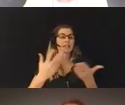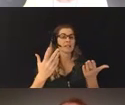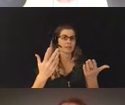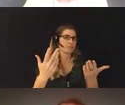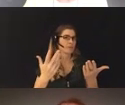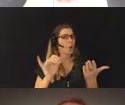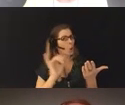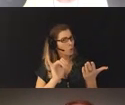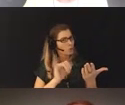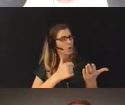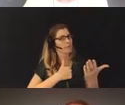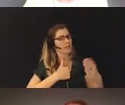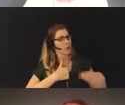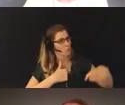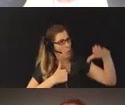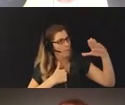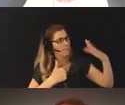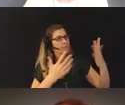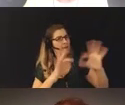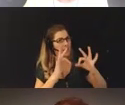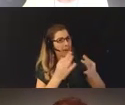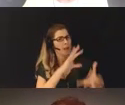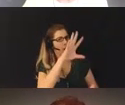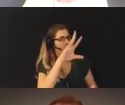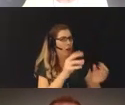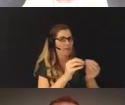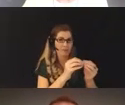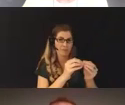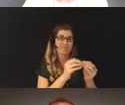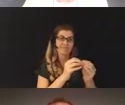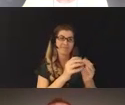well as the experiences from which you come.